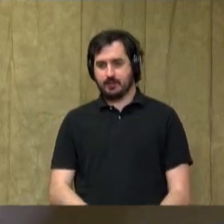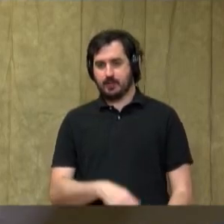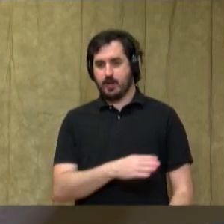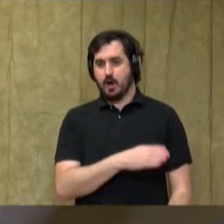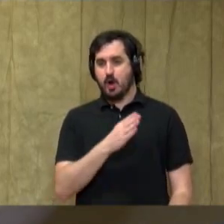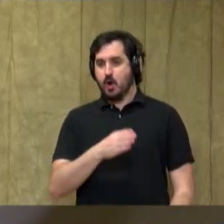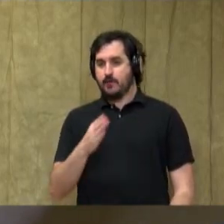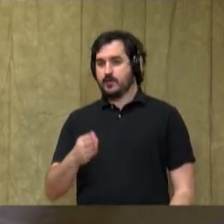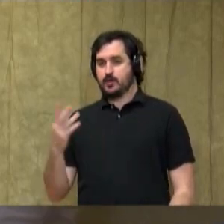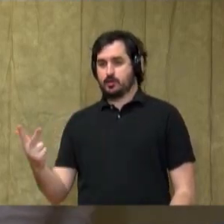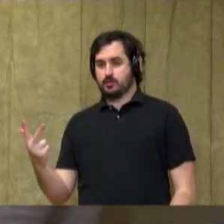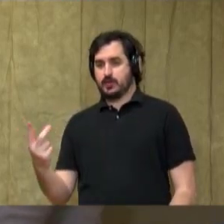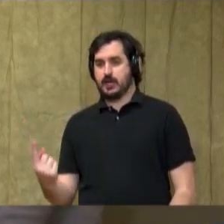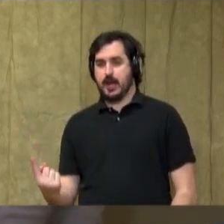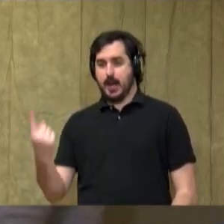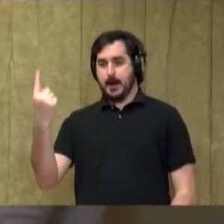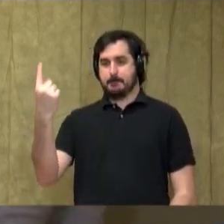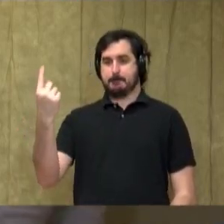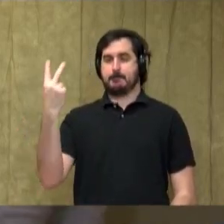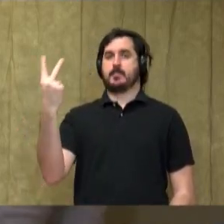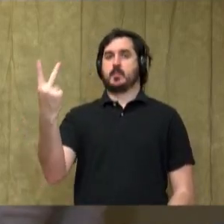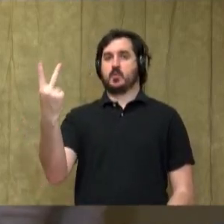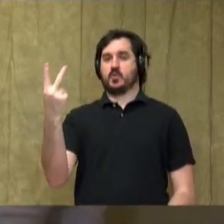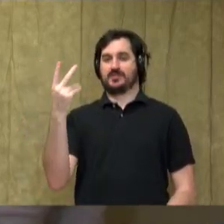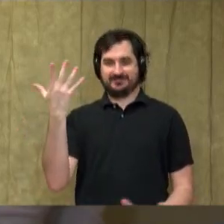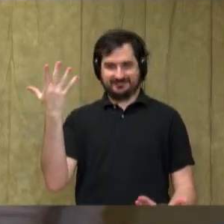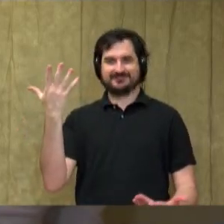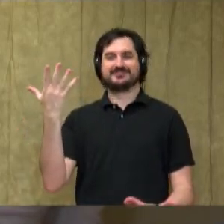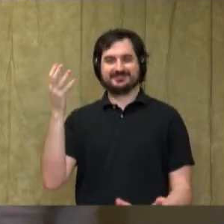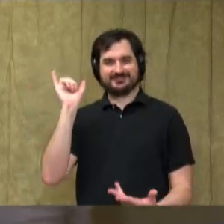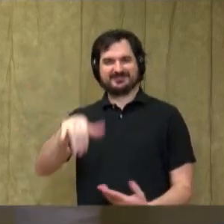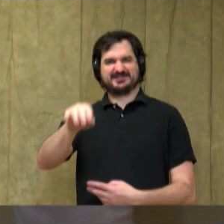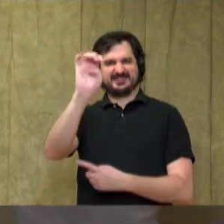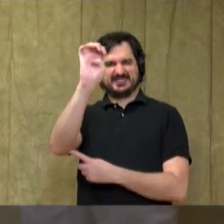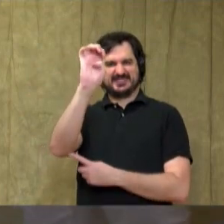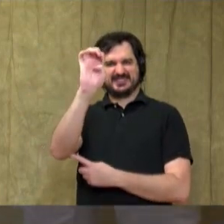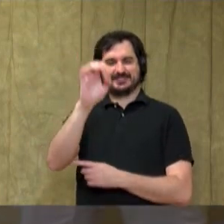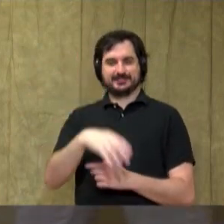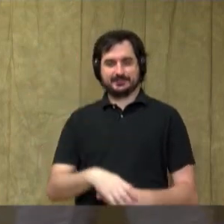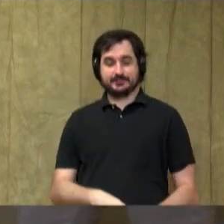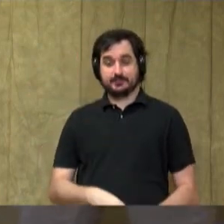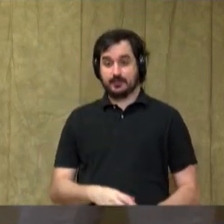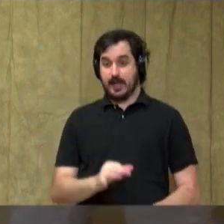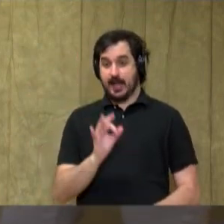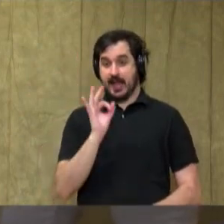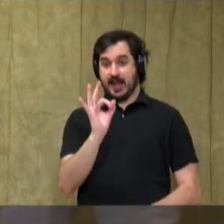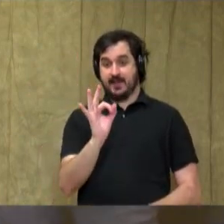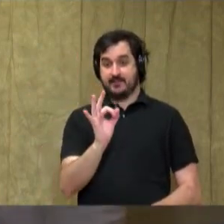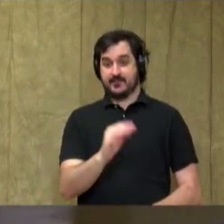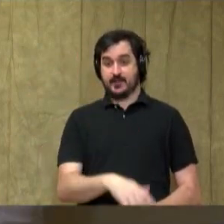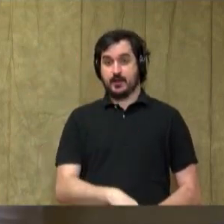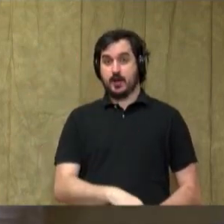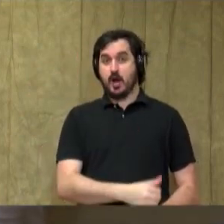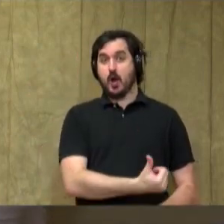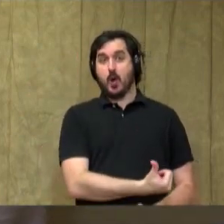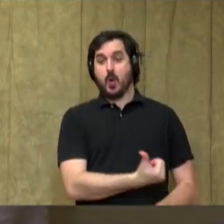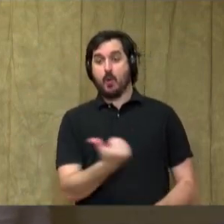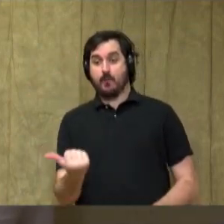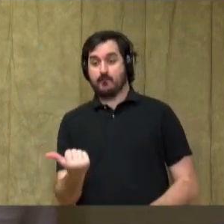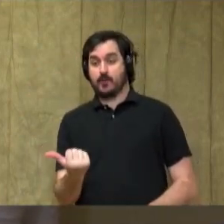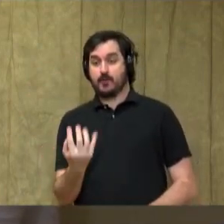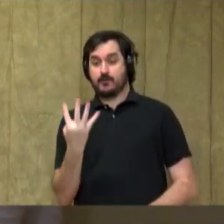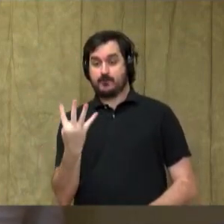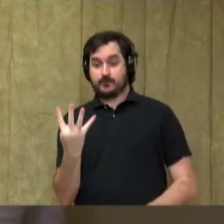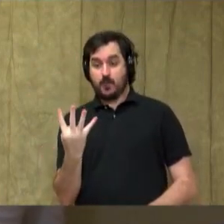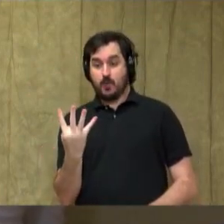Over 3, up 2. There it is, E. And then F, over